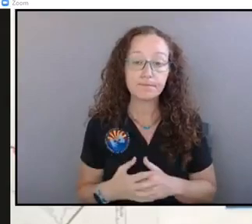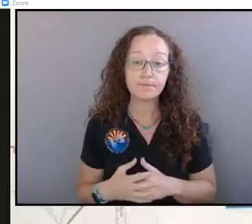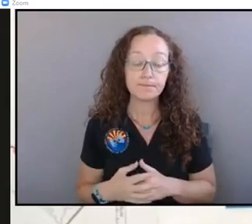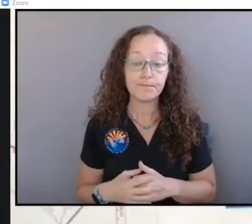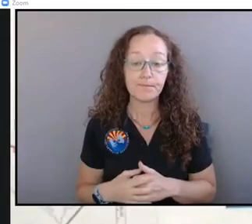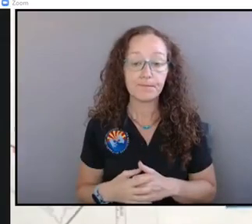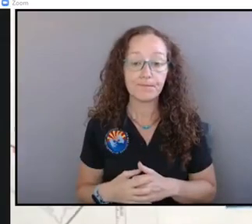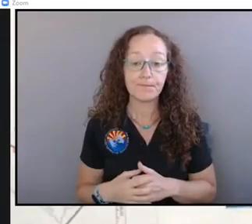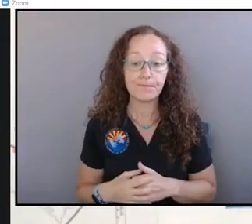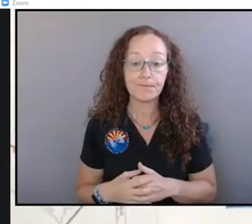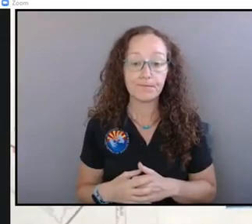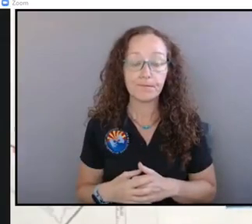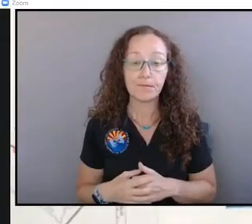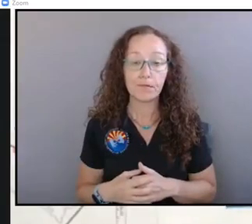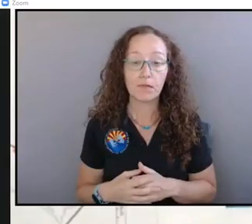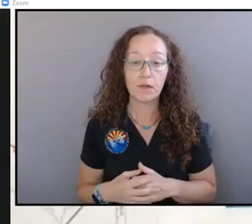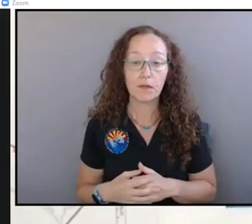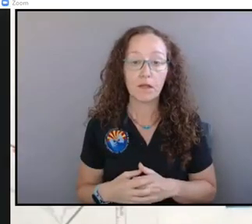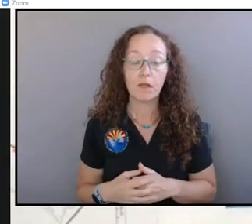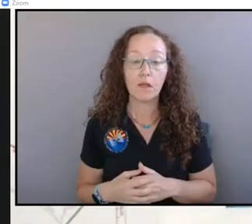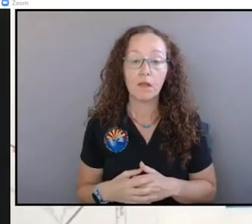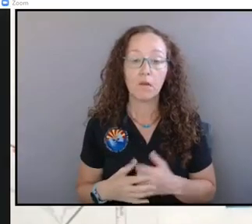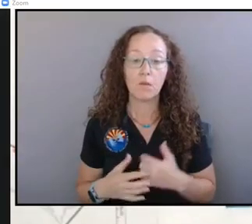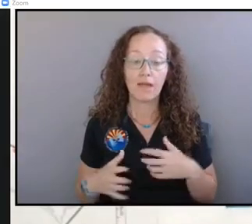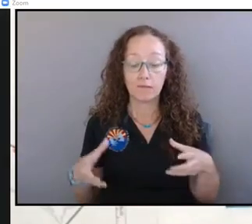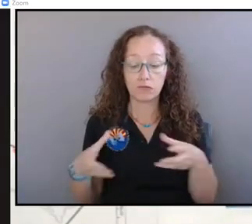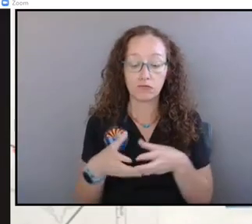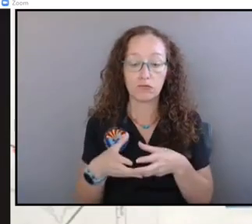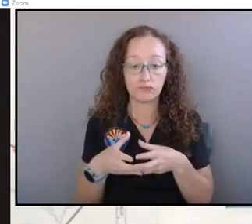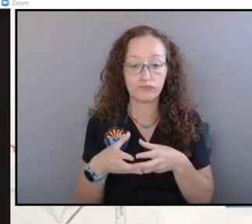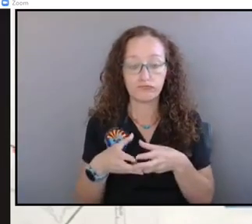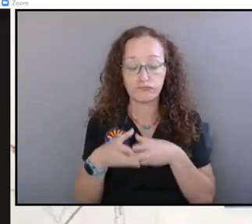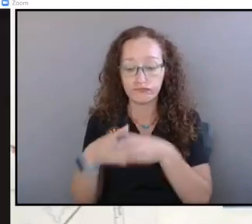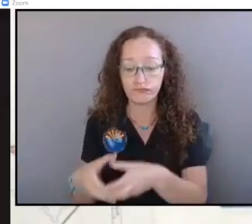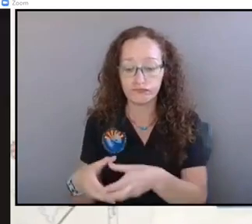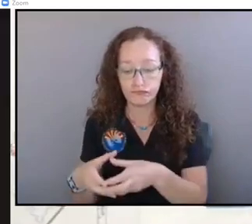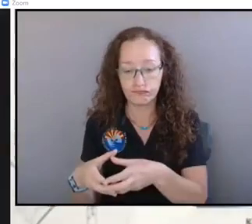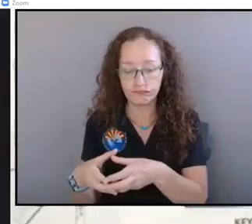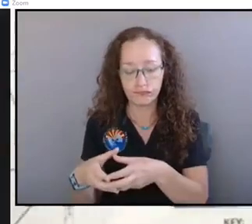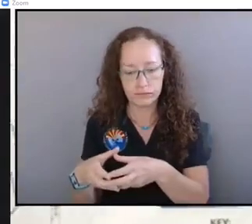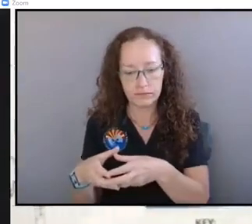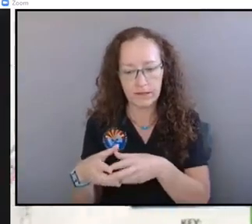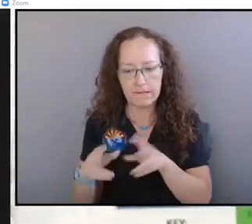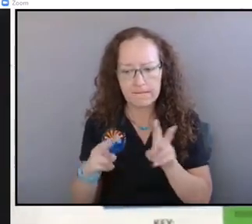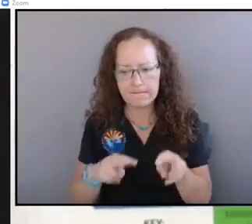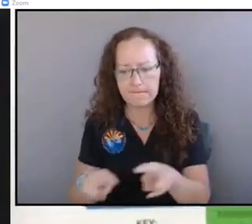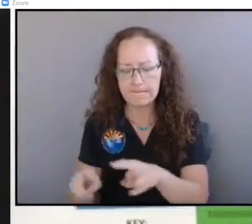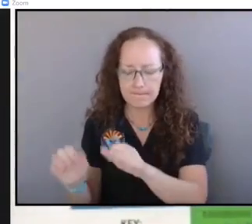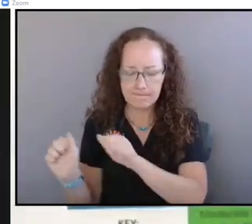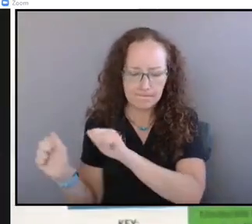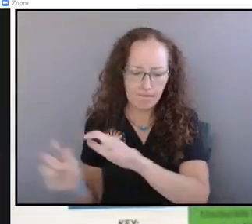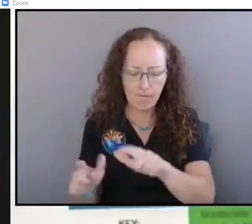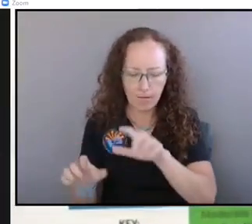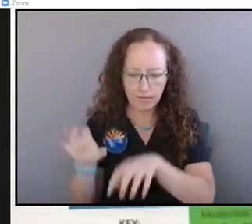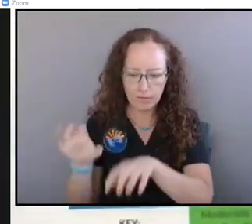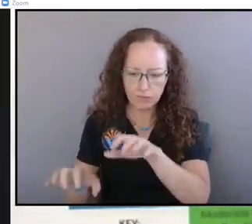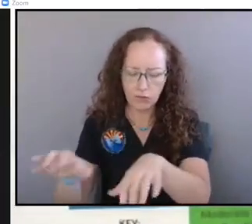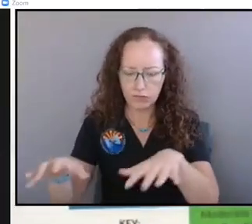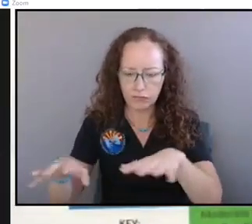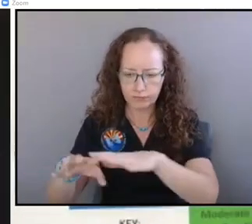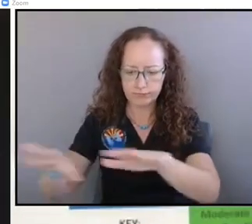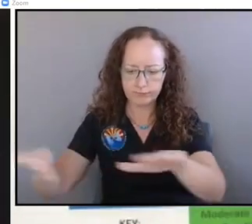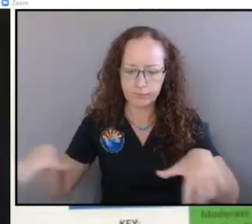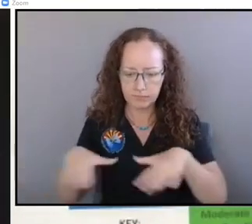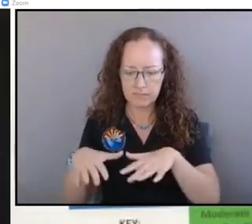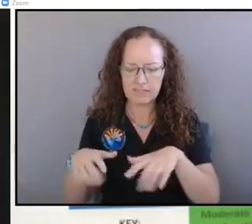there's a group, a forward group, that goes into all the structures in a certain area, and those folks assess that area.